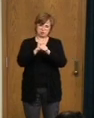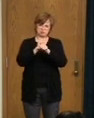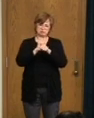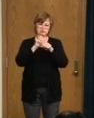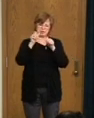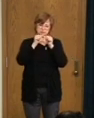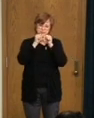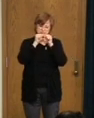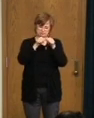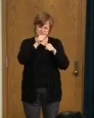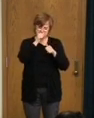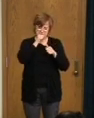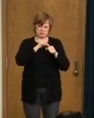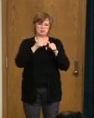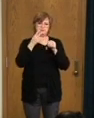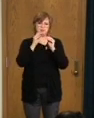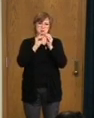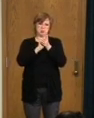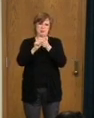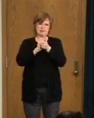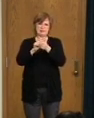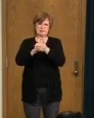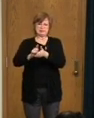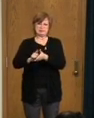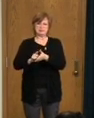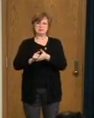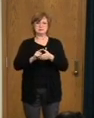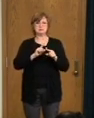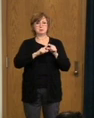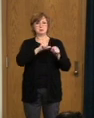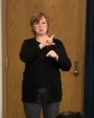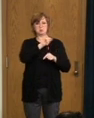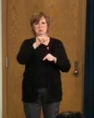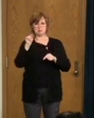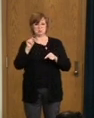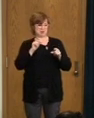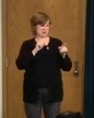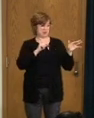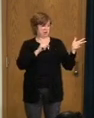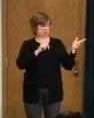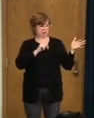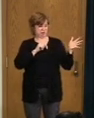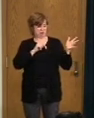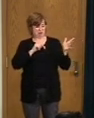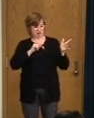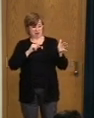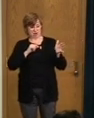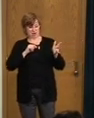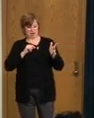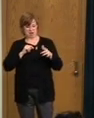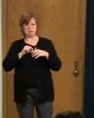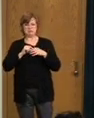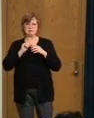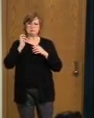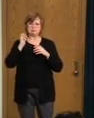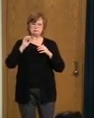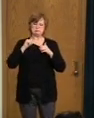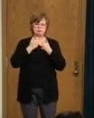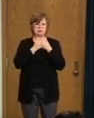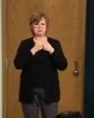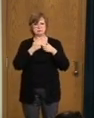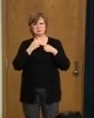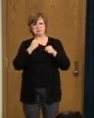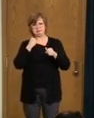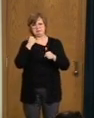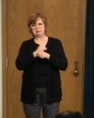very difficult year for all of us, but with vaccines on the way, literally, we have every reason to believe that